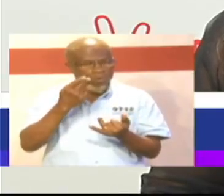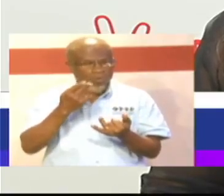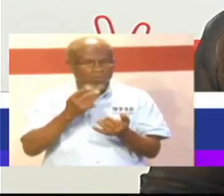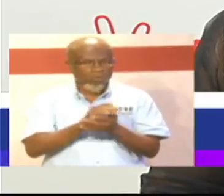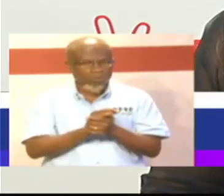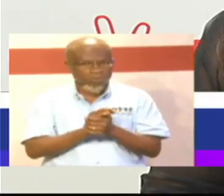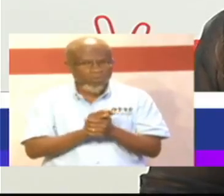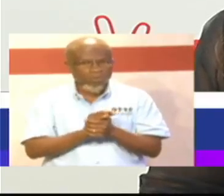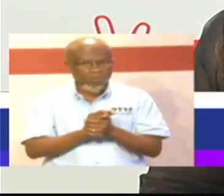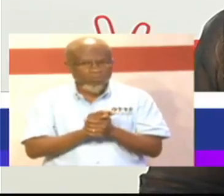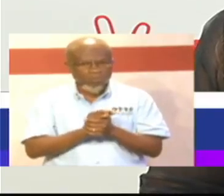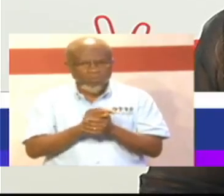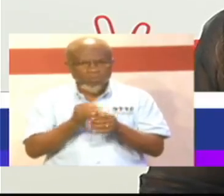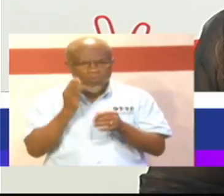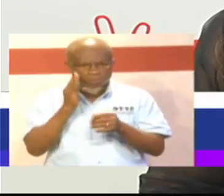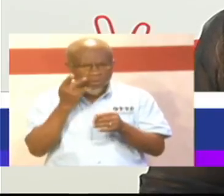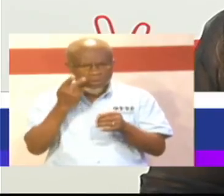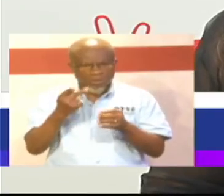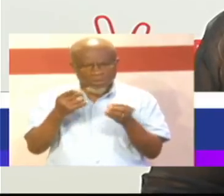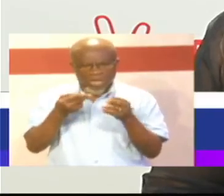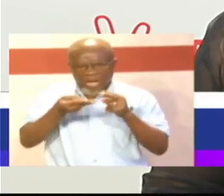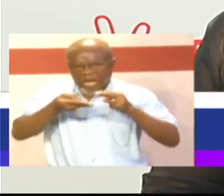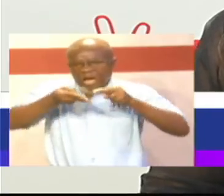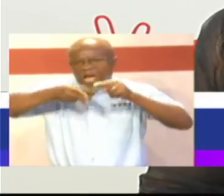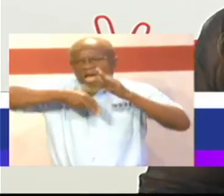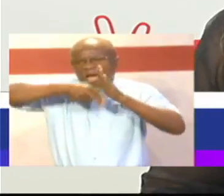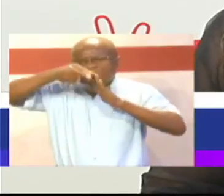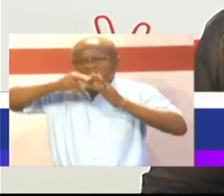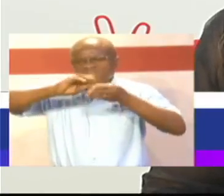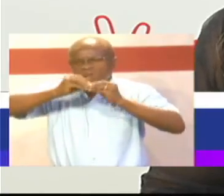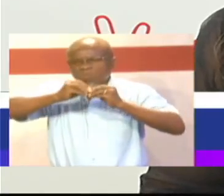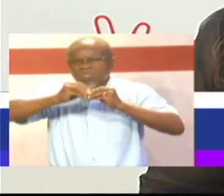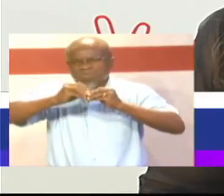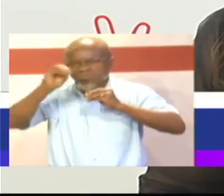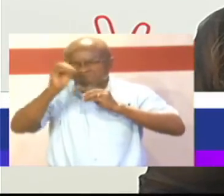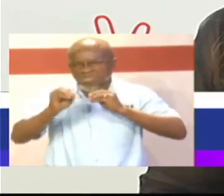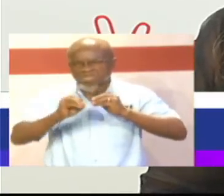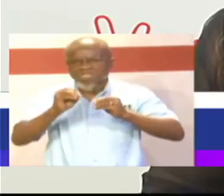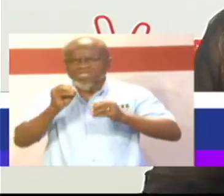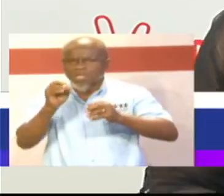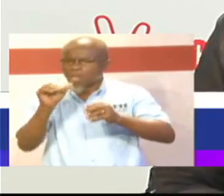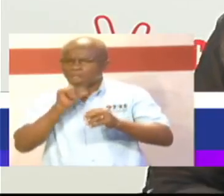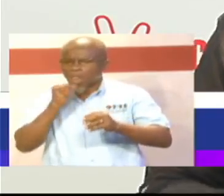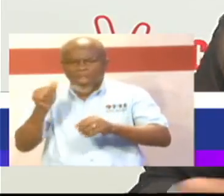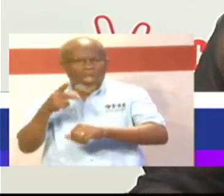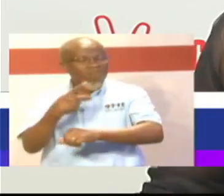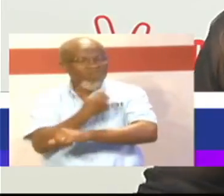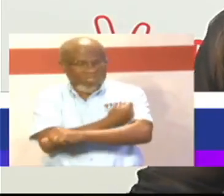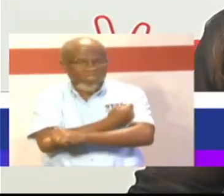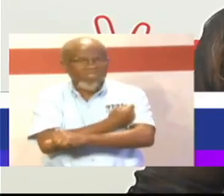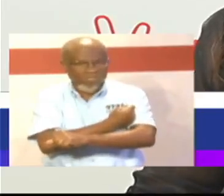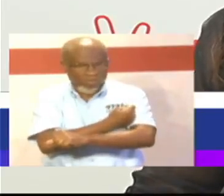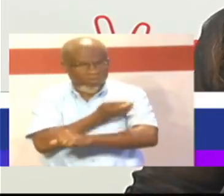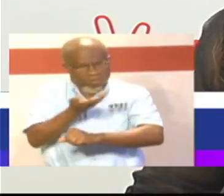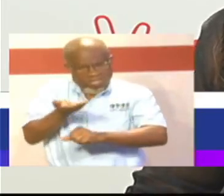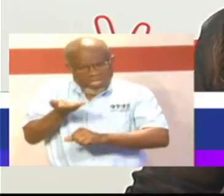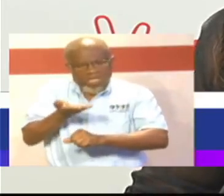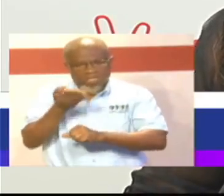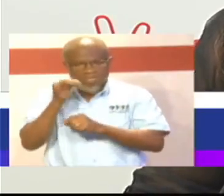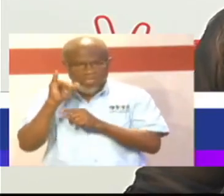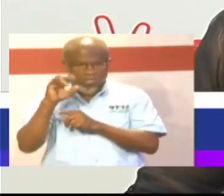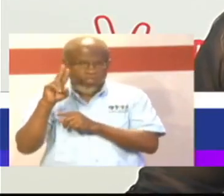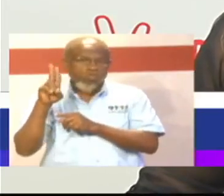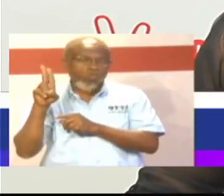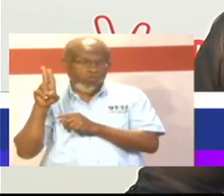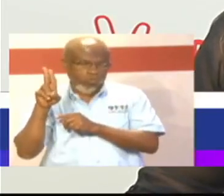high numbers of unvaccinated persons or persons who are not fully vaccinated into the intensive care